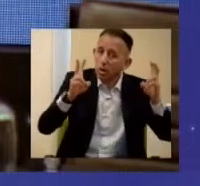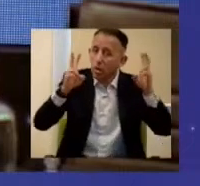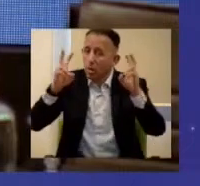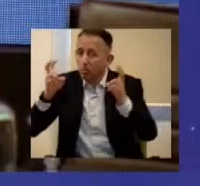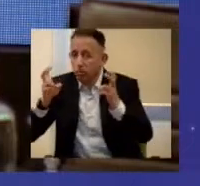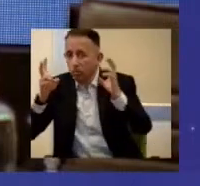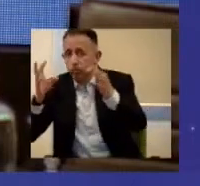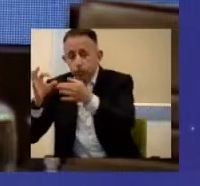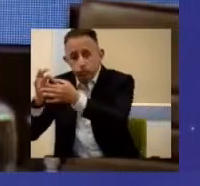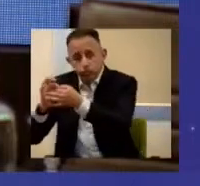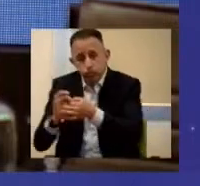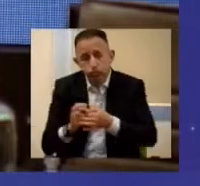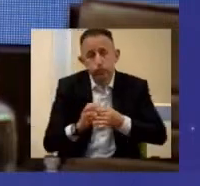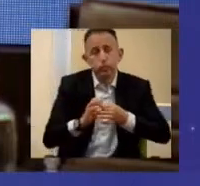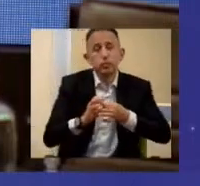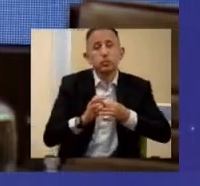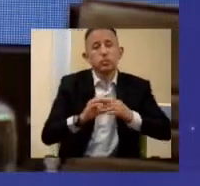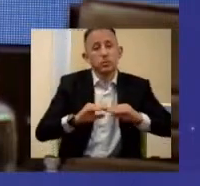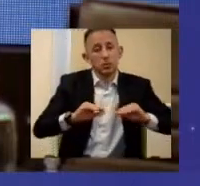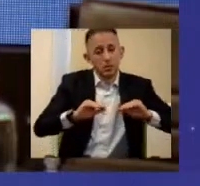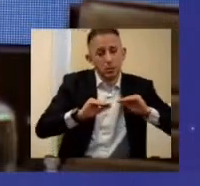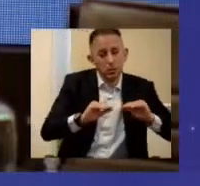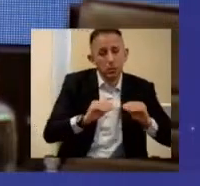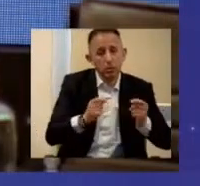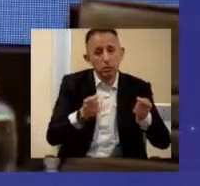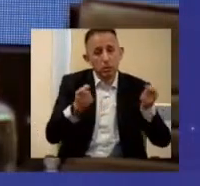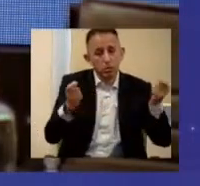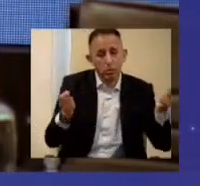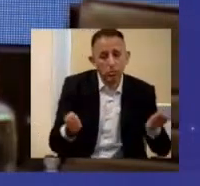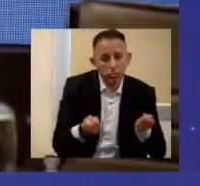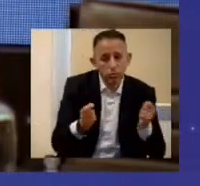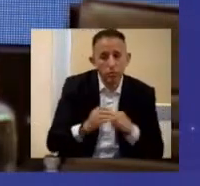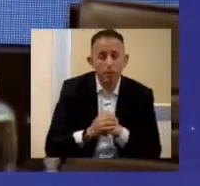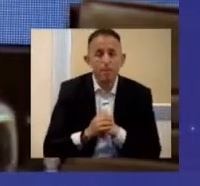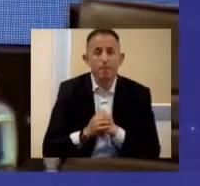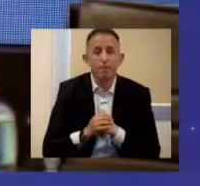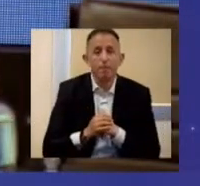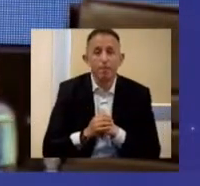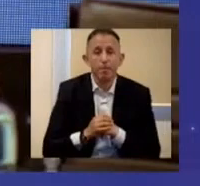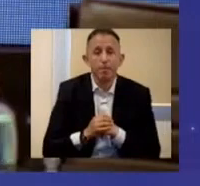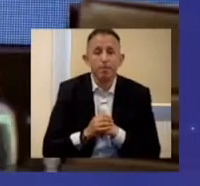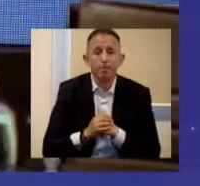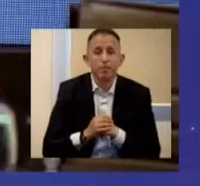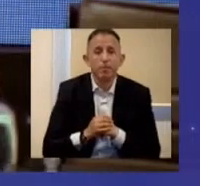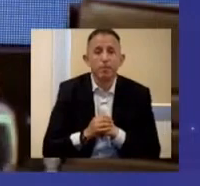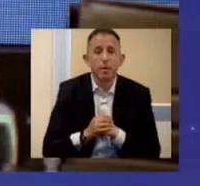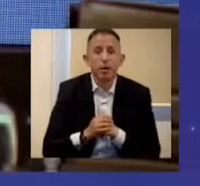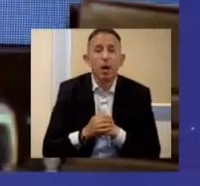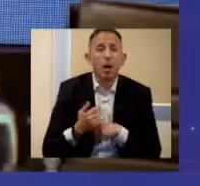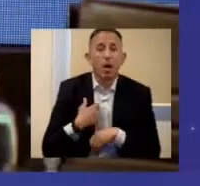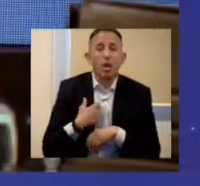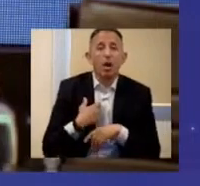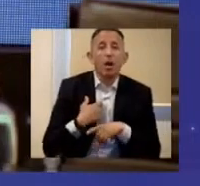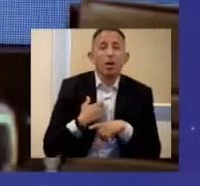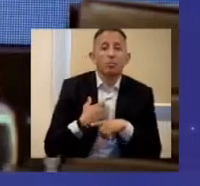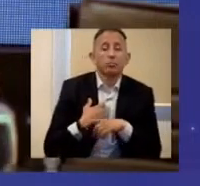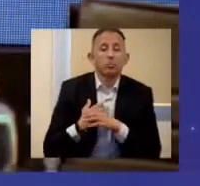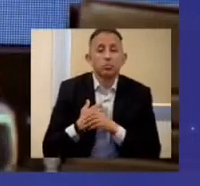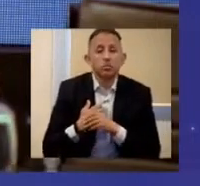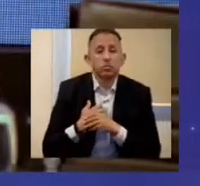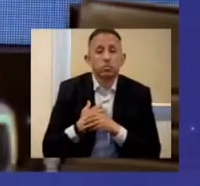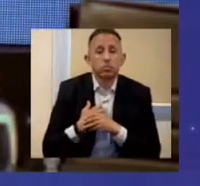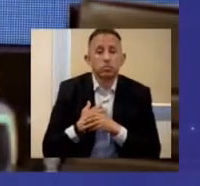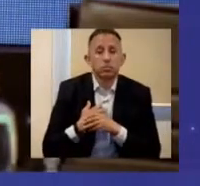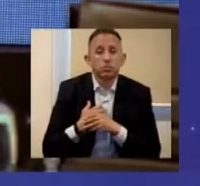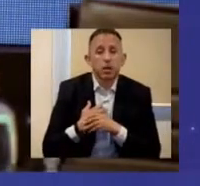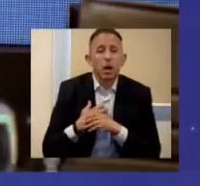topics that I have a great interest to the members of the network and which are related to issues of education in general.